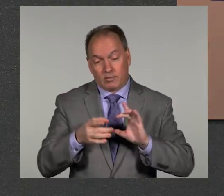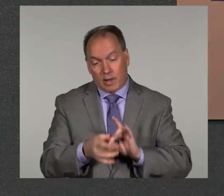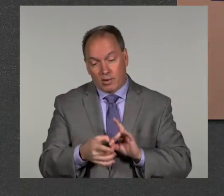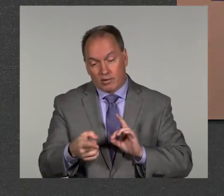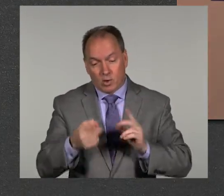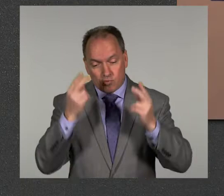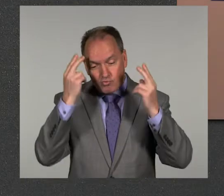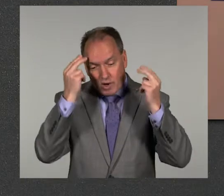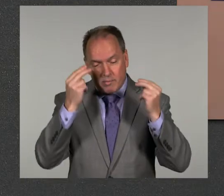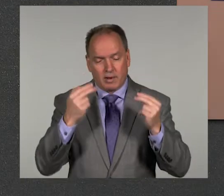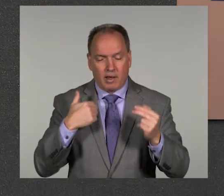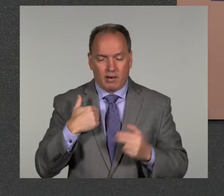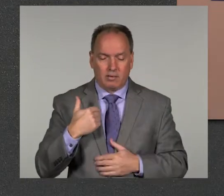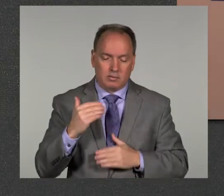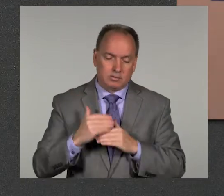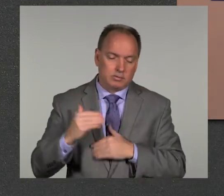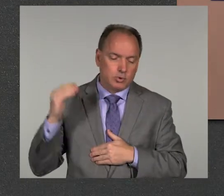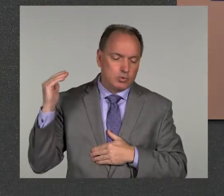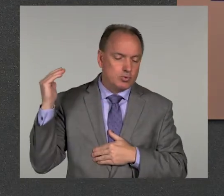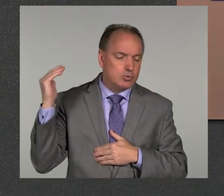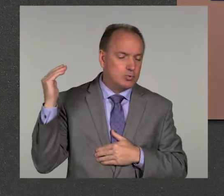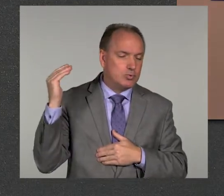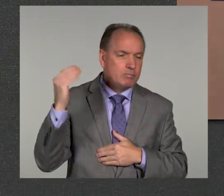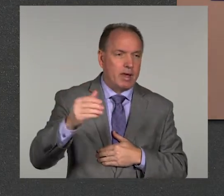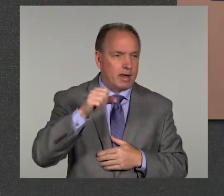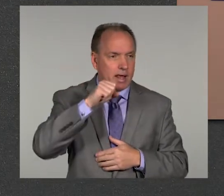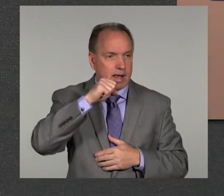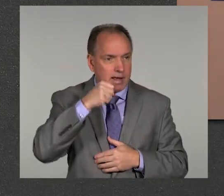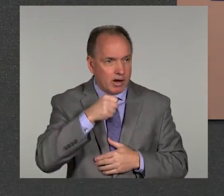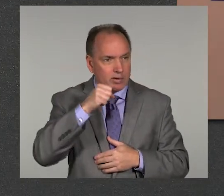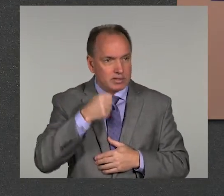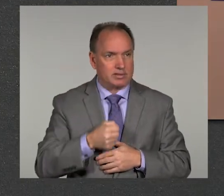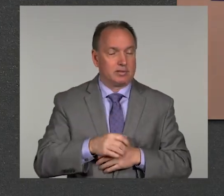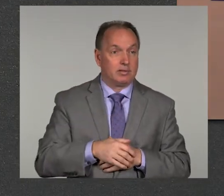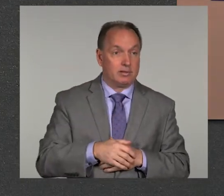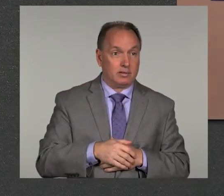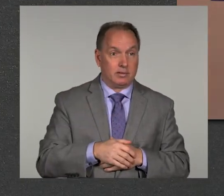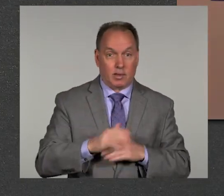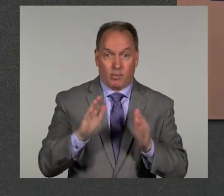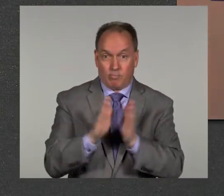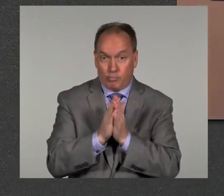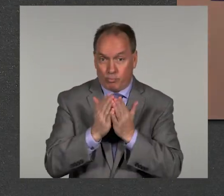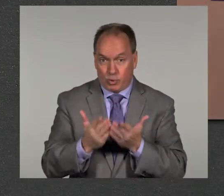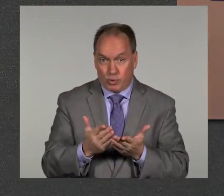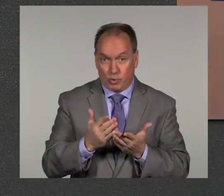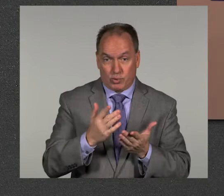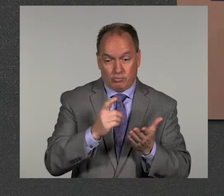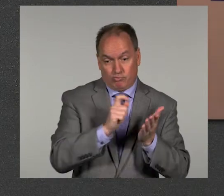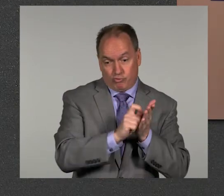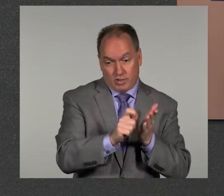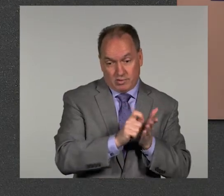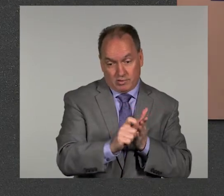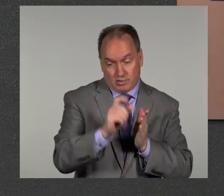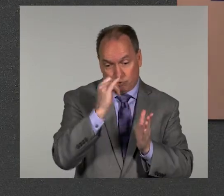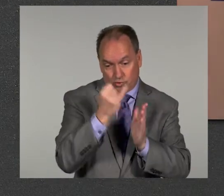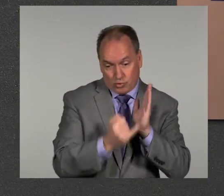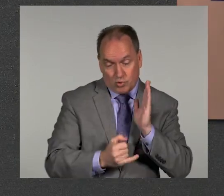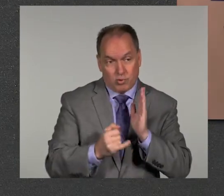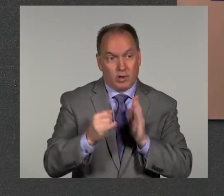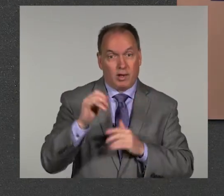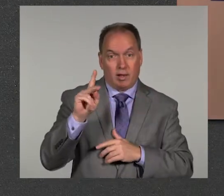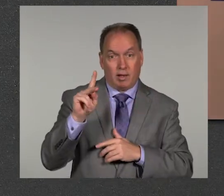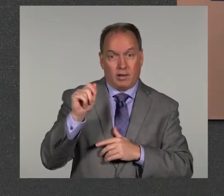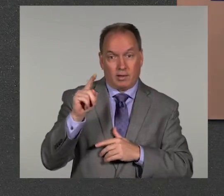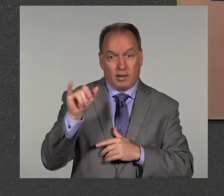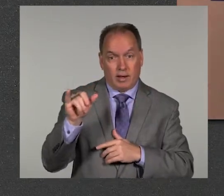who had too many carrots. Our book is written and illustrated by